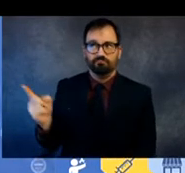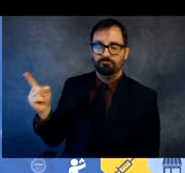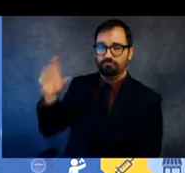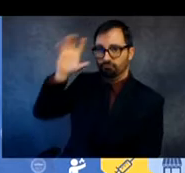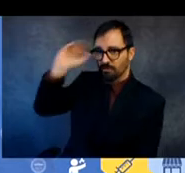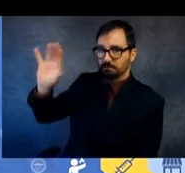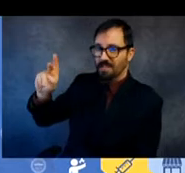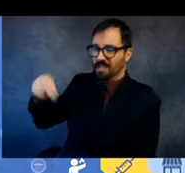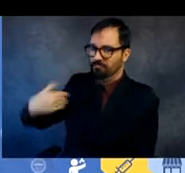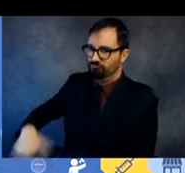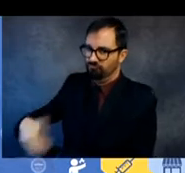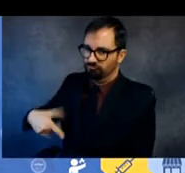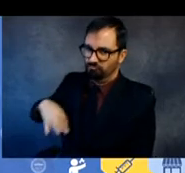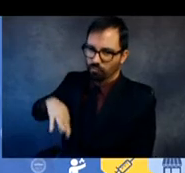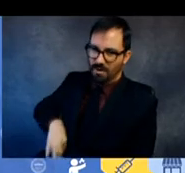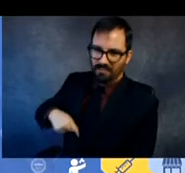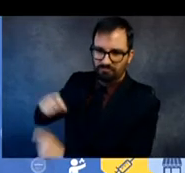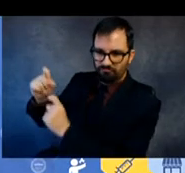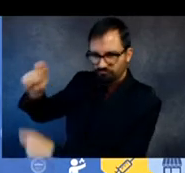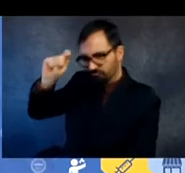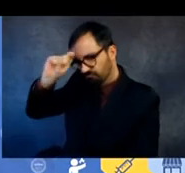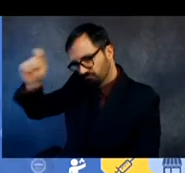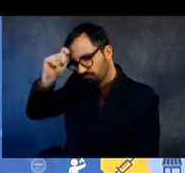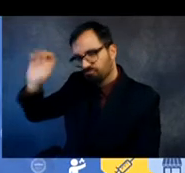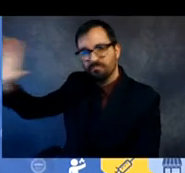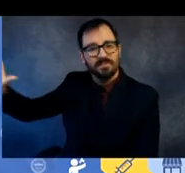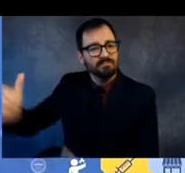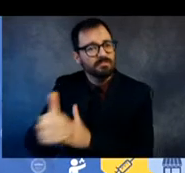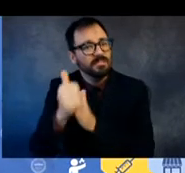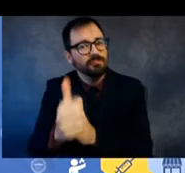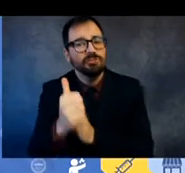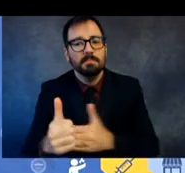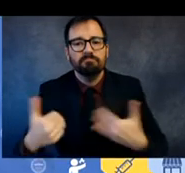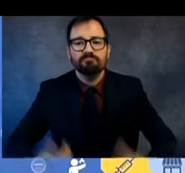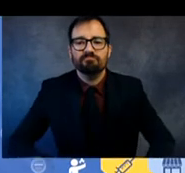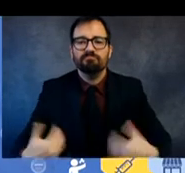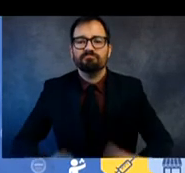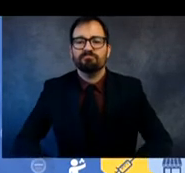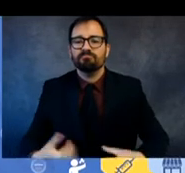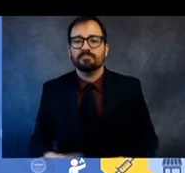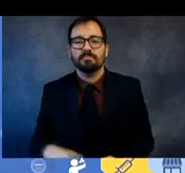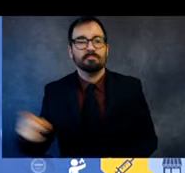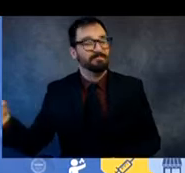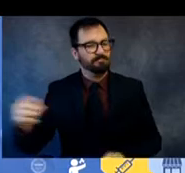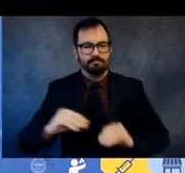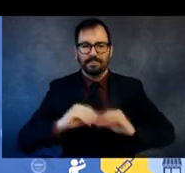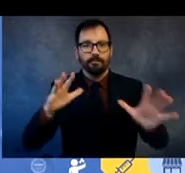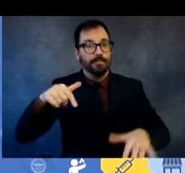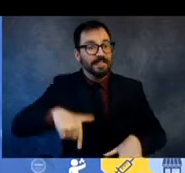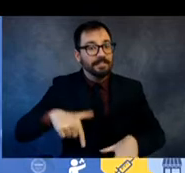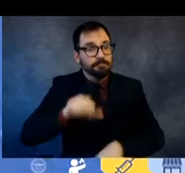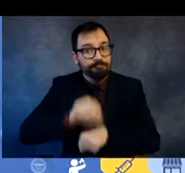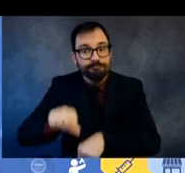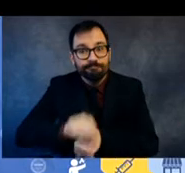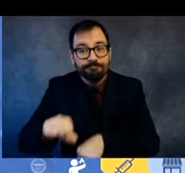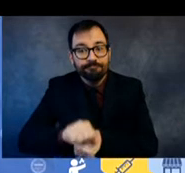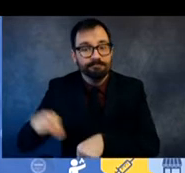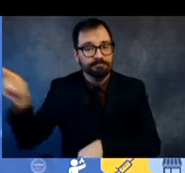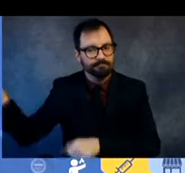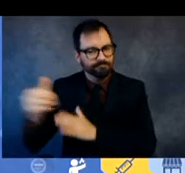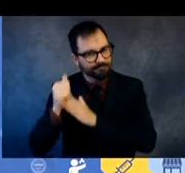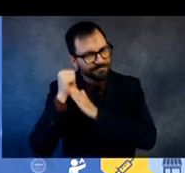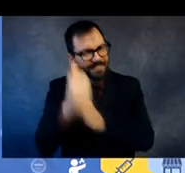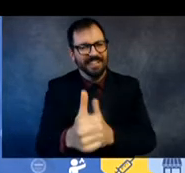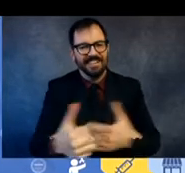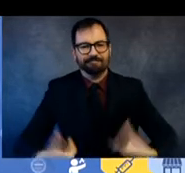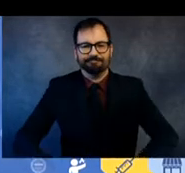first of all, I want to just give great credit to President Biden for his leadership on this. Clearly, he